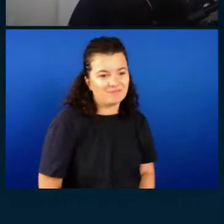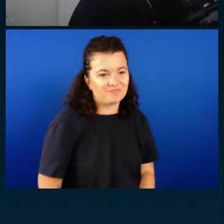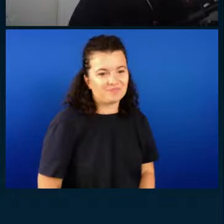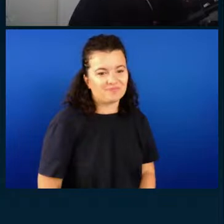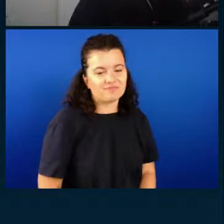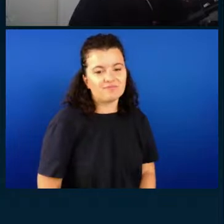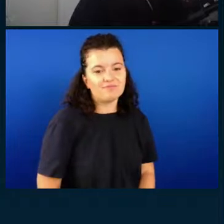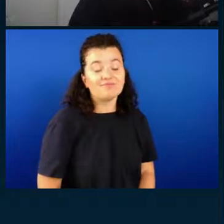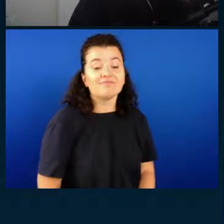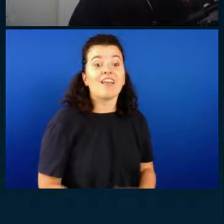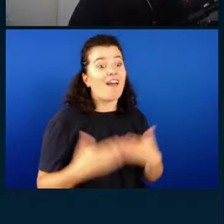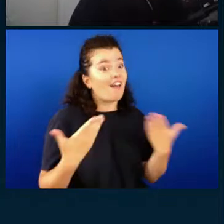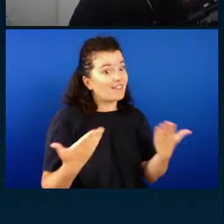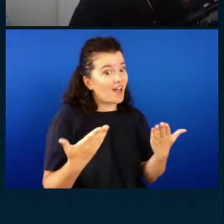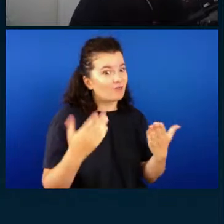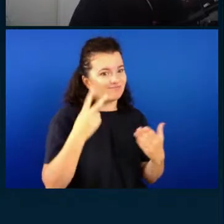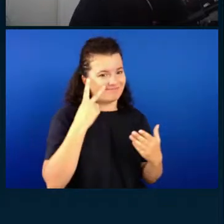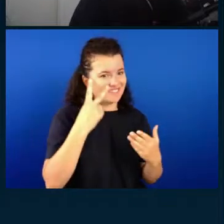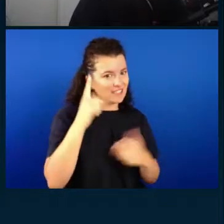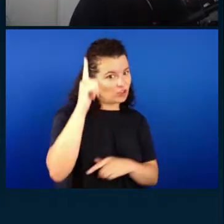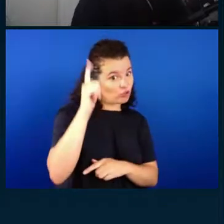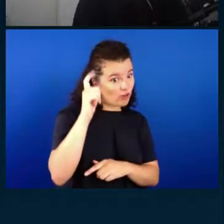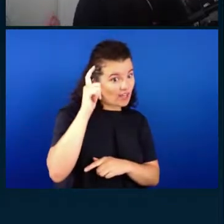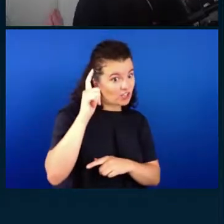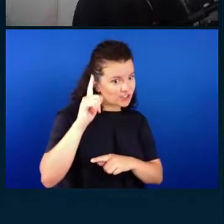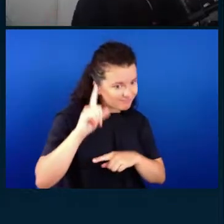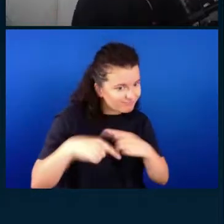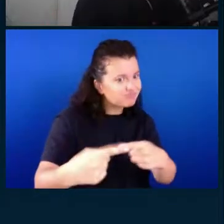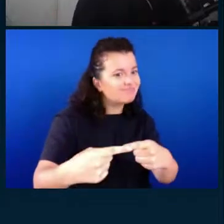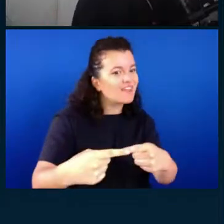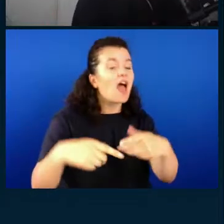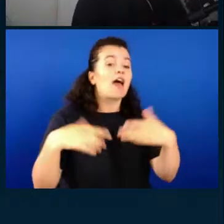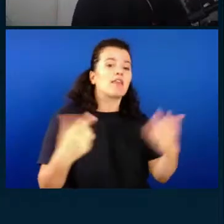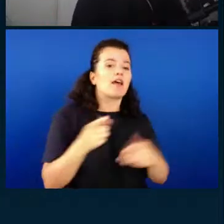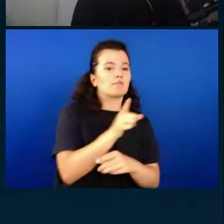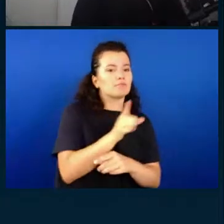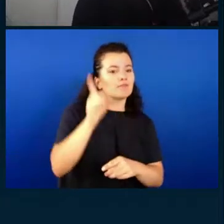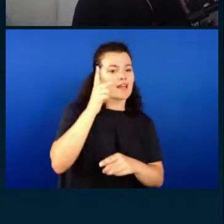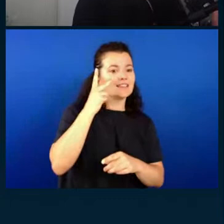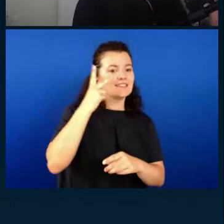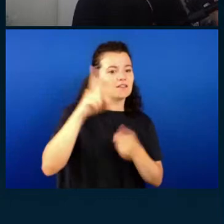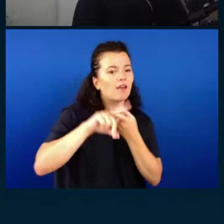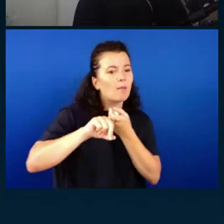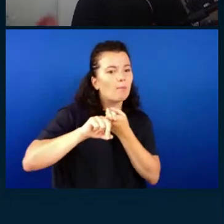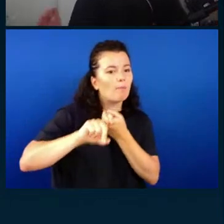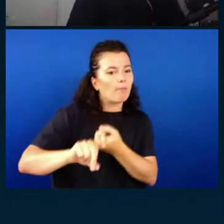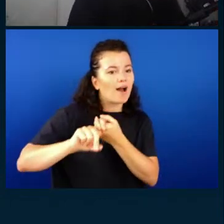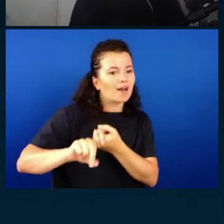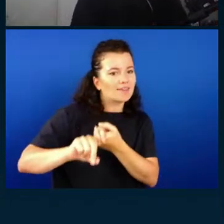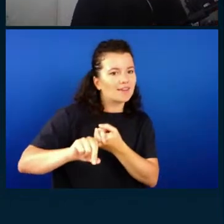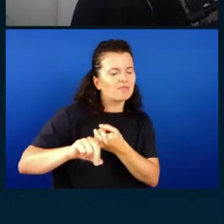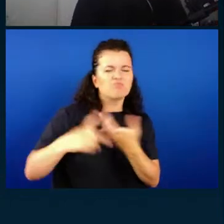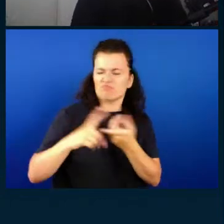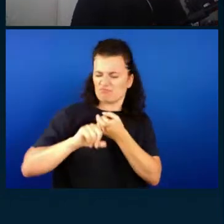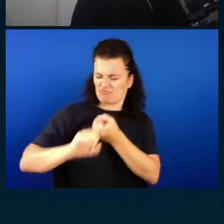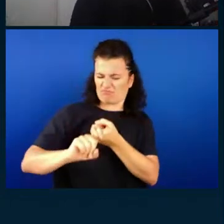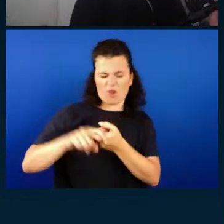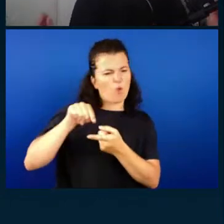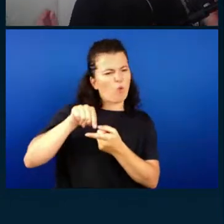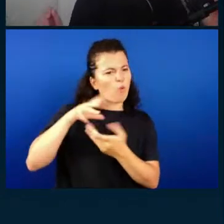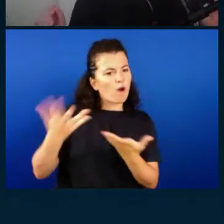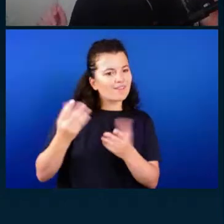Now there's triggers and there's bindings. And the bindings are the input and the output